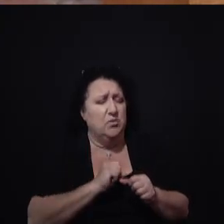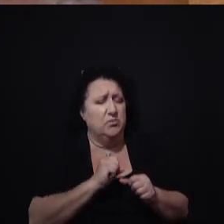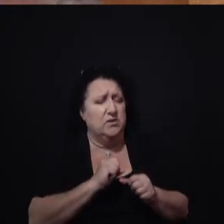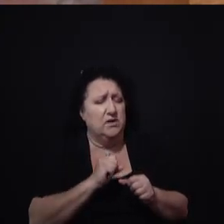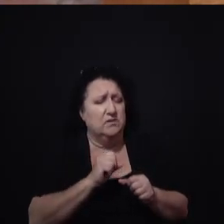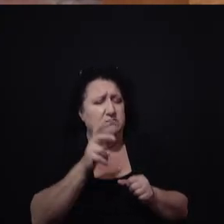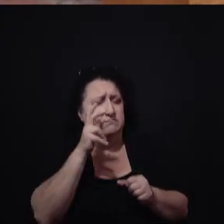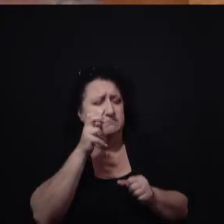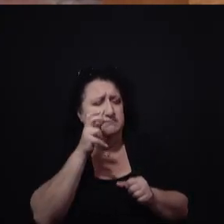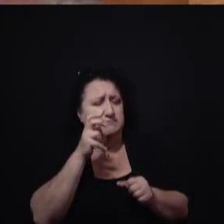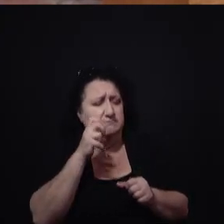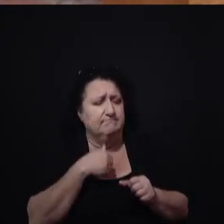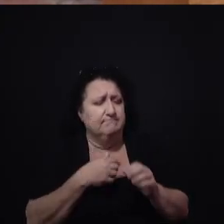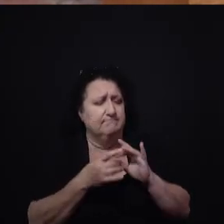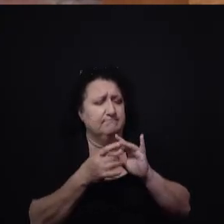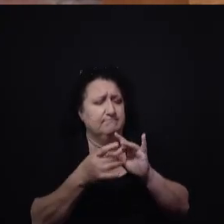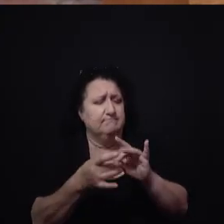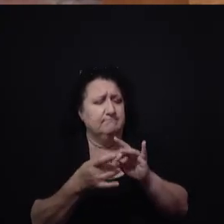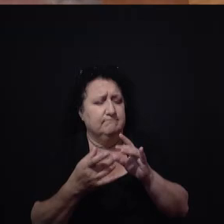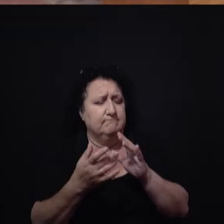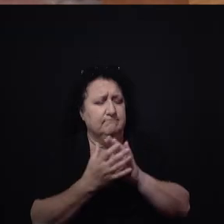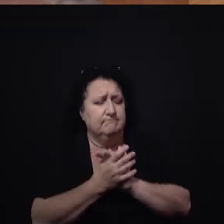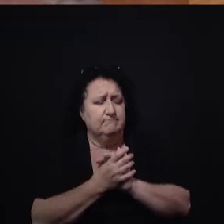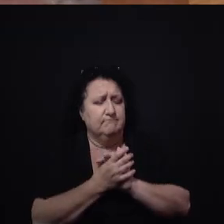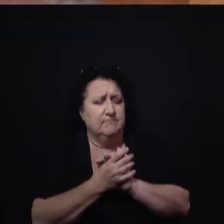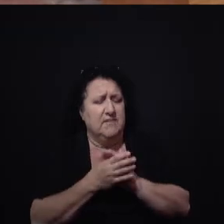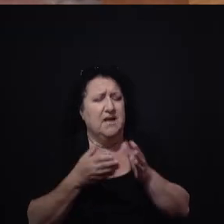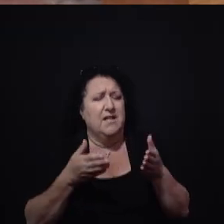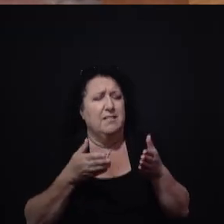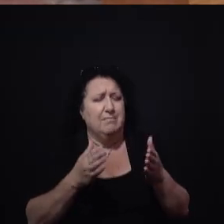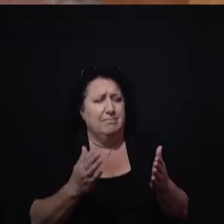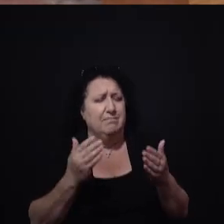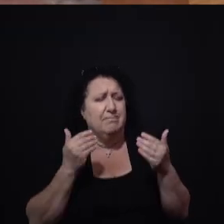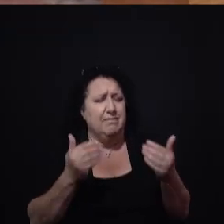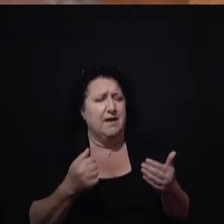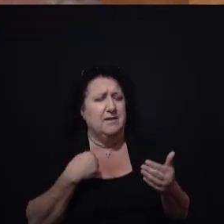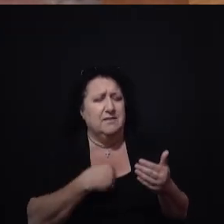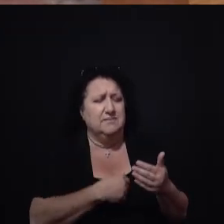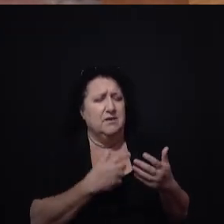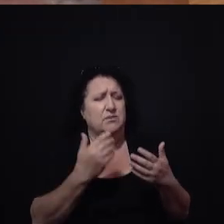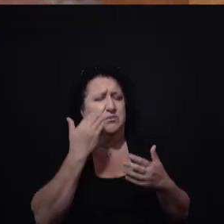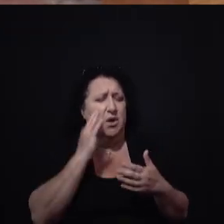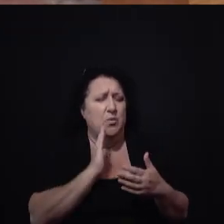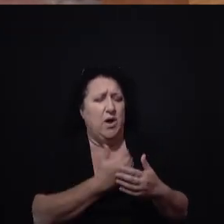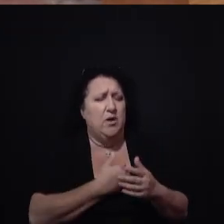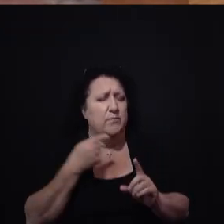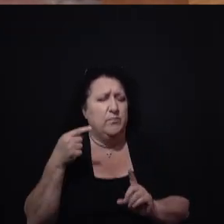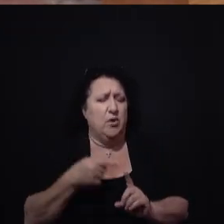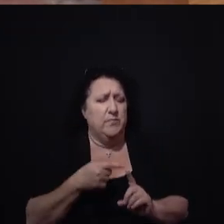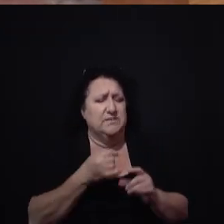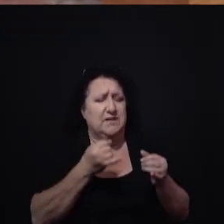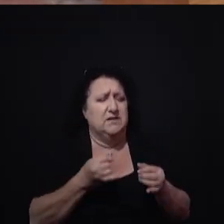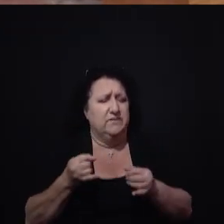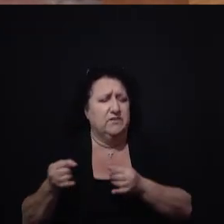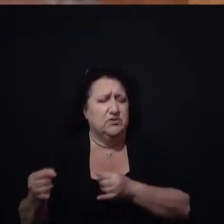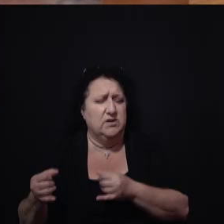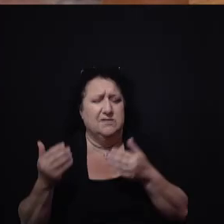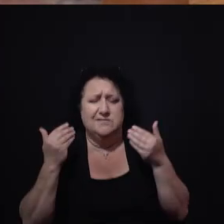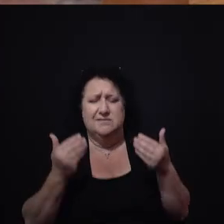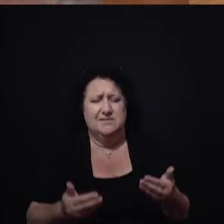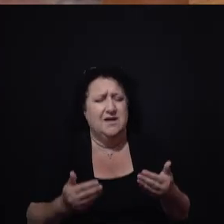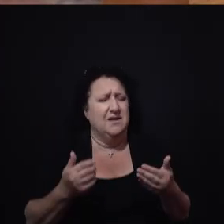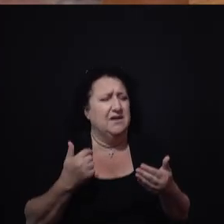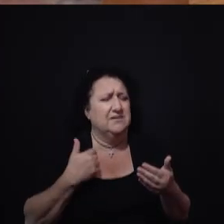Let us know our purpose individually and collectively. Let us know who we are as part of